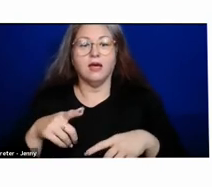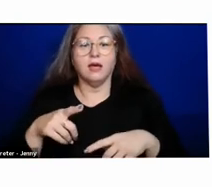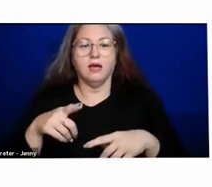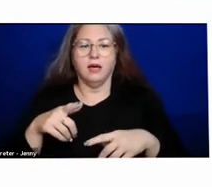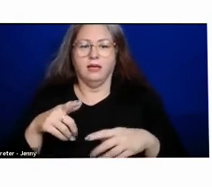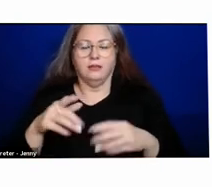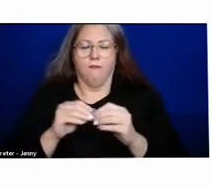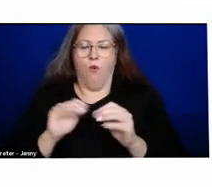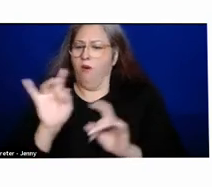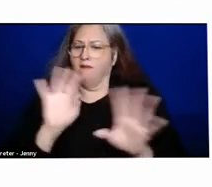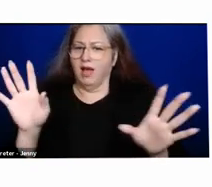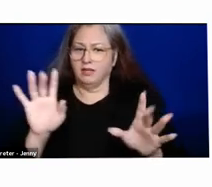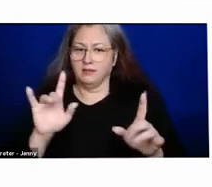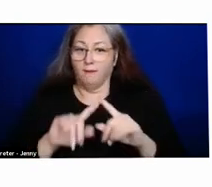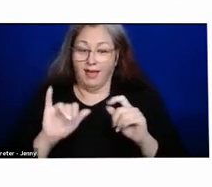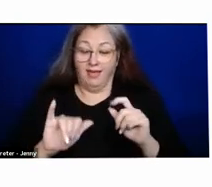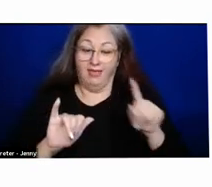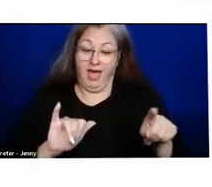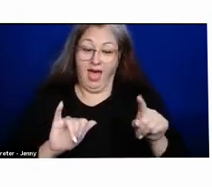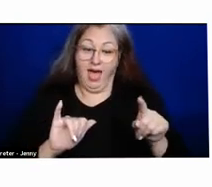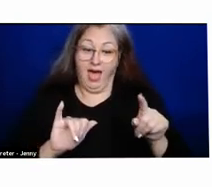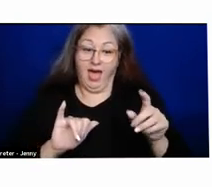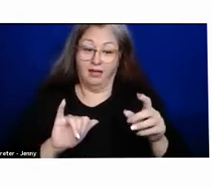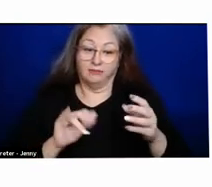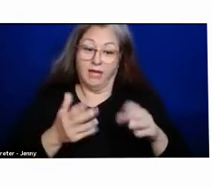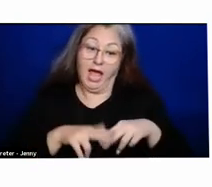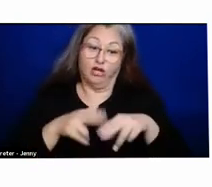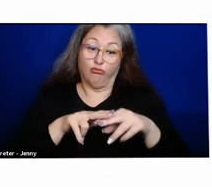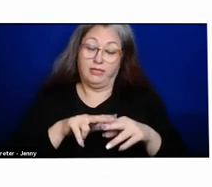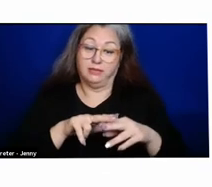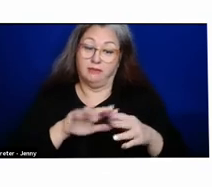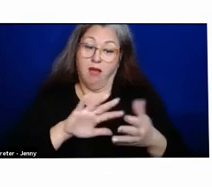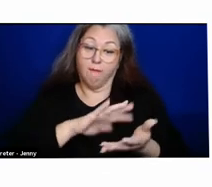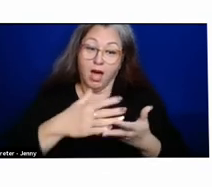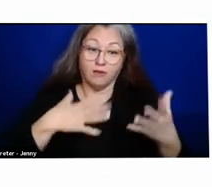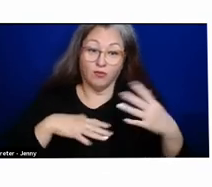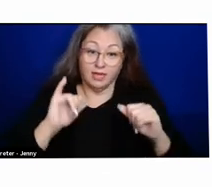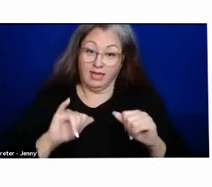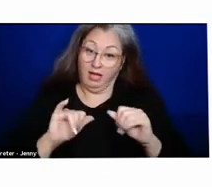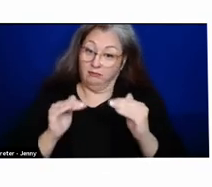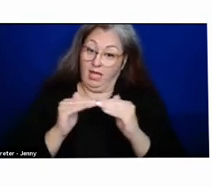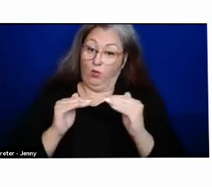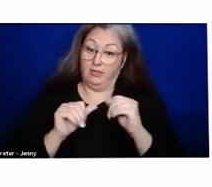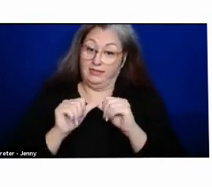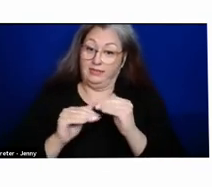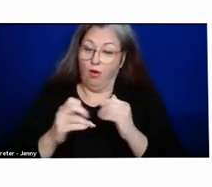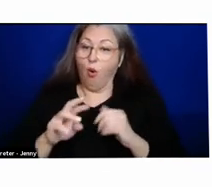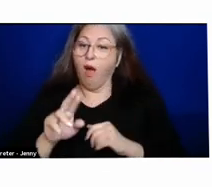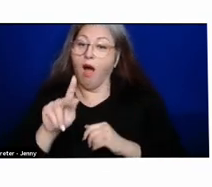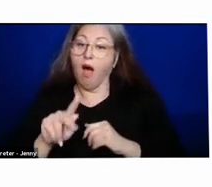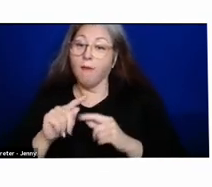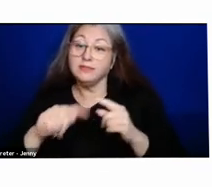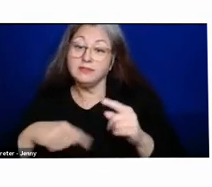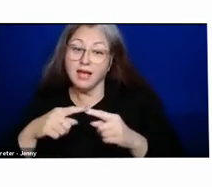violence. Is this influx of secondhand clothes really a fresh take on sustainability and upcycling, or is it